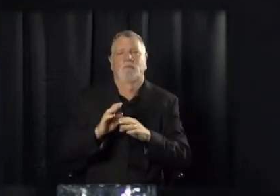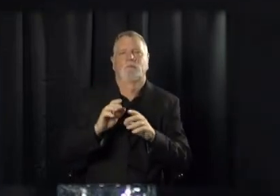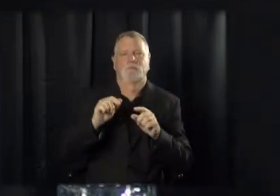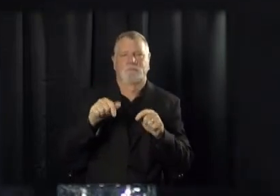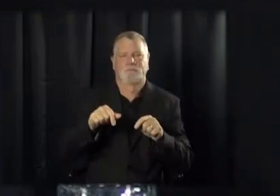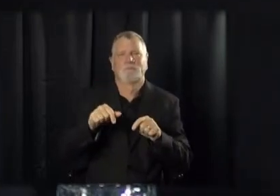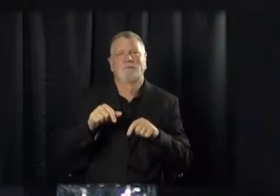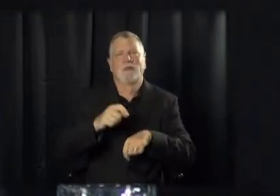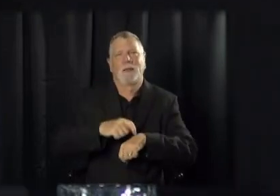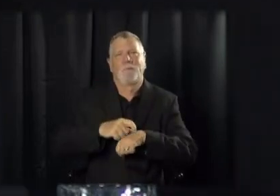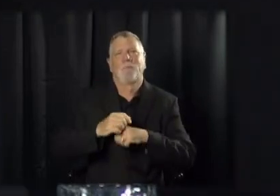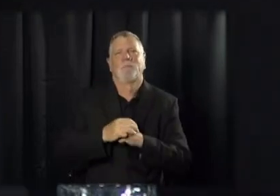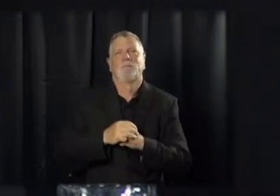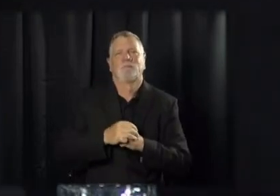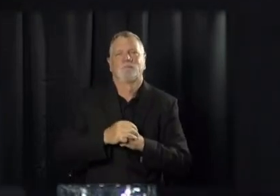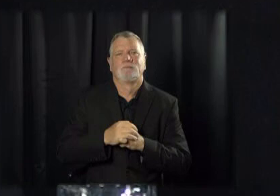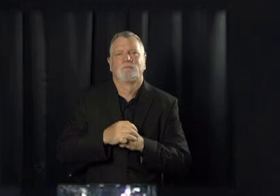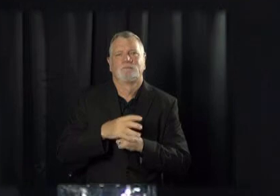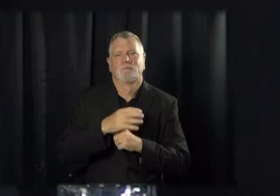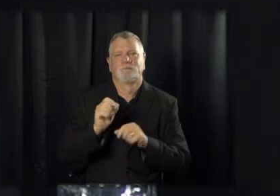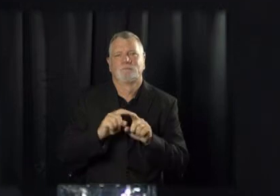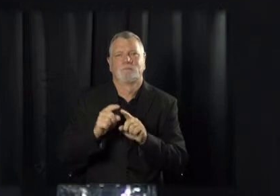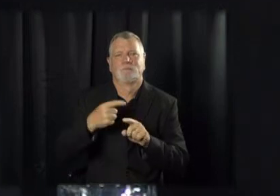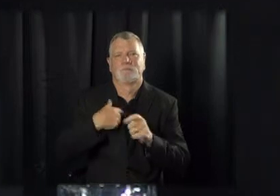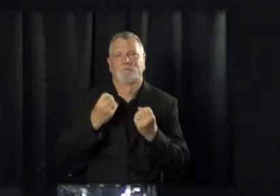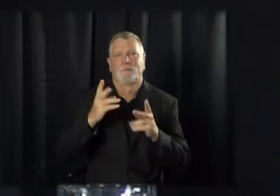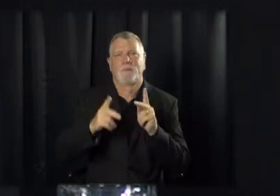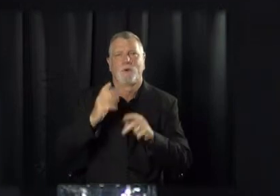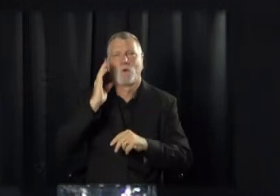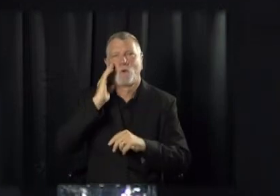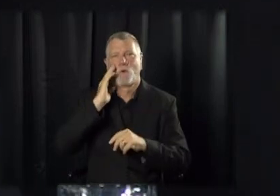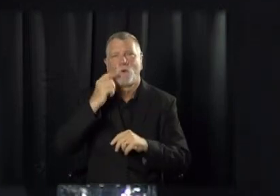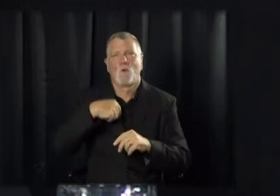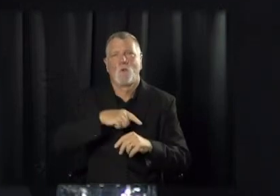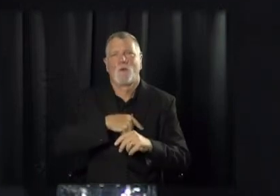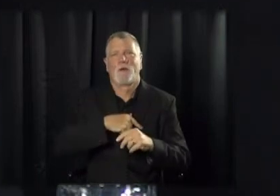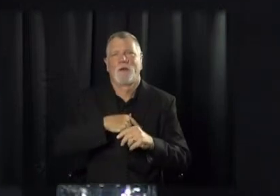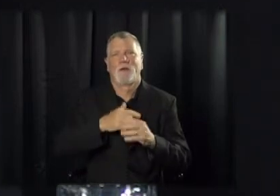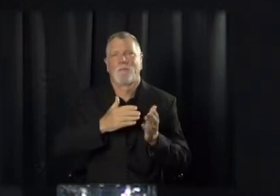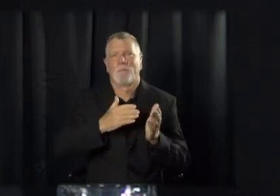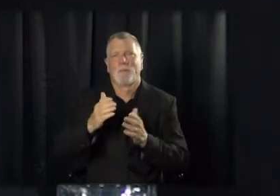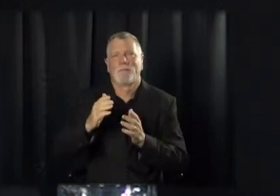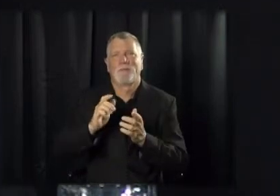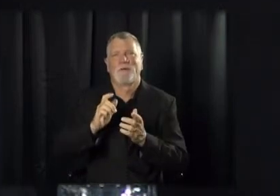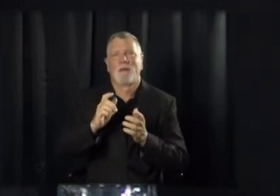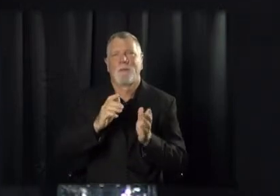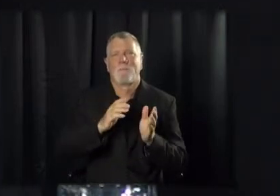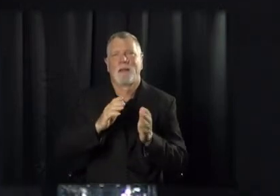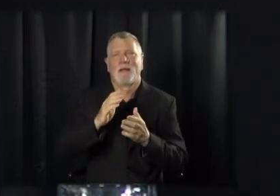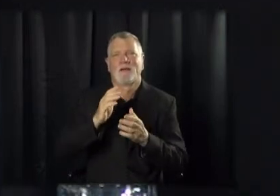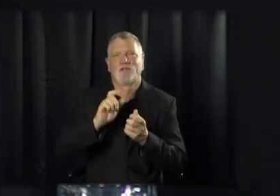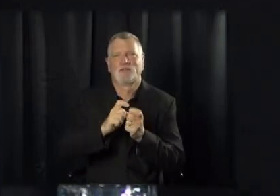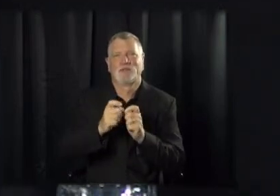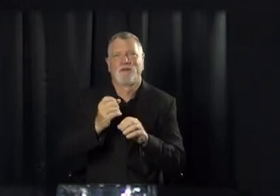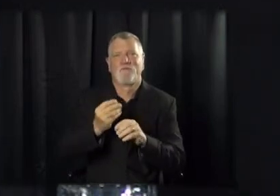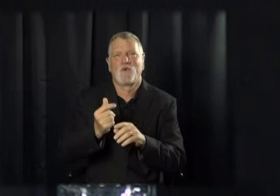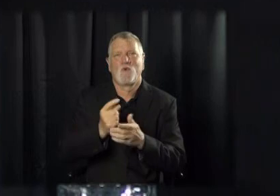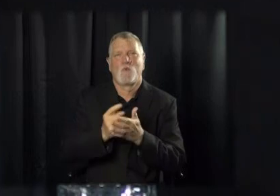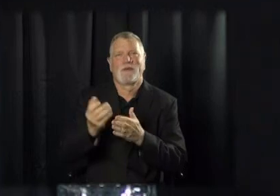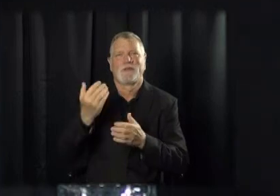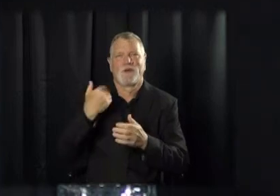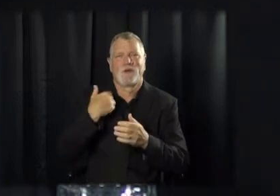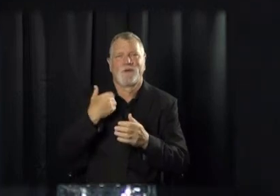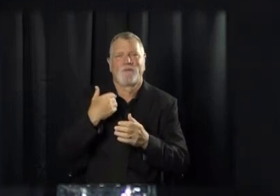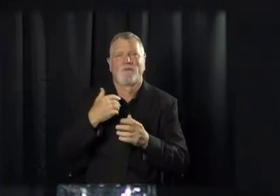unusually busy period. As many people here know, we filed a plan of adjustment a few weeks